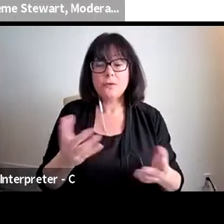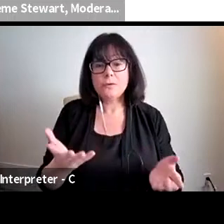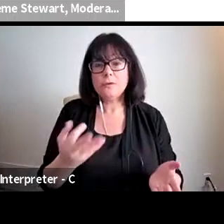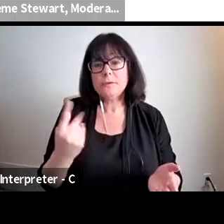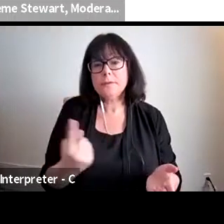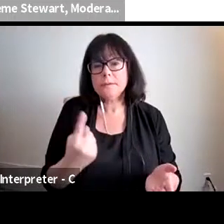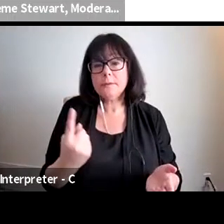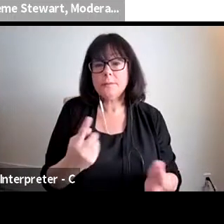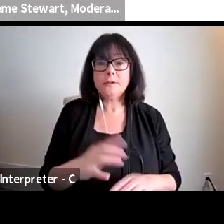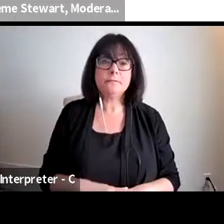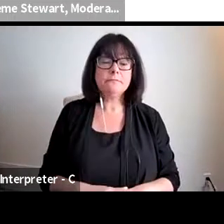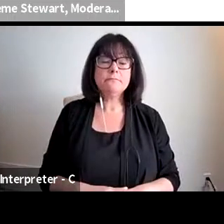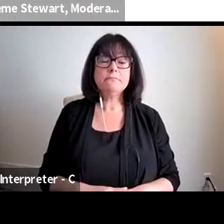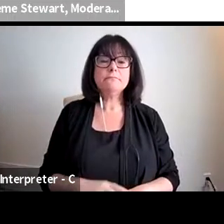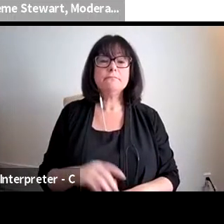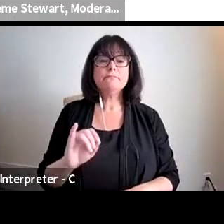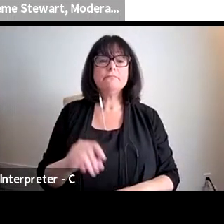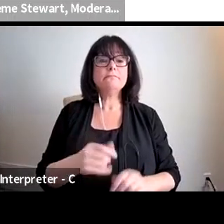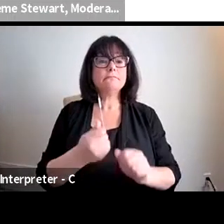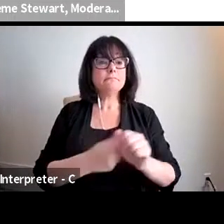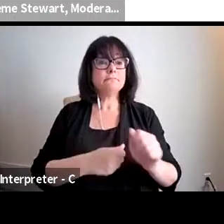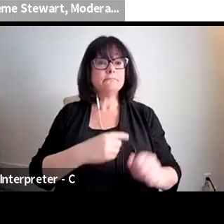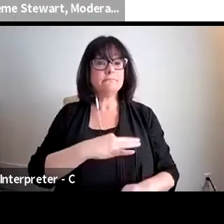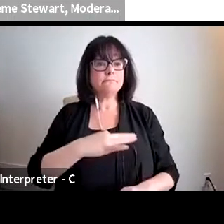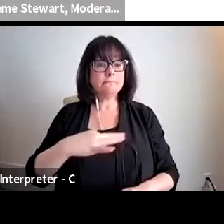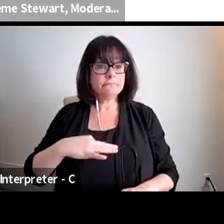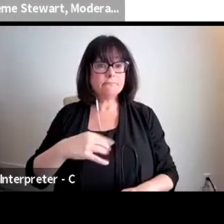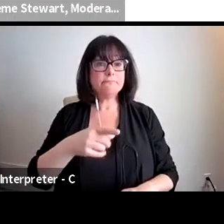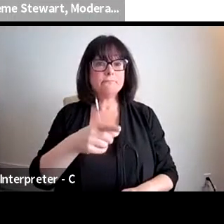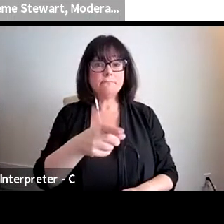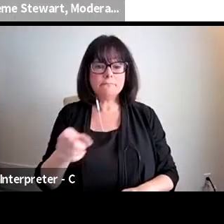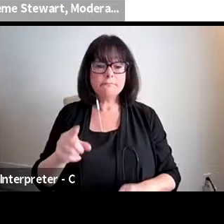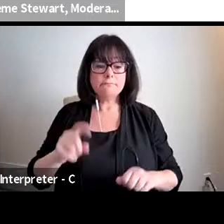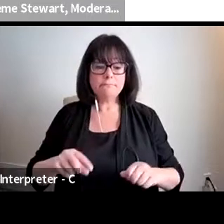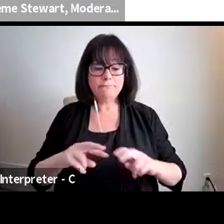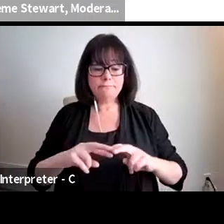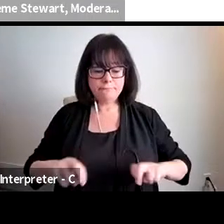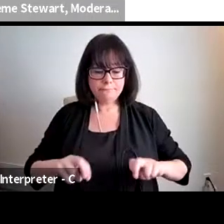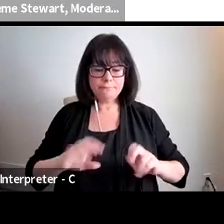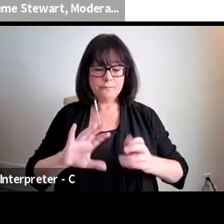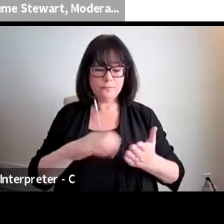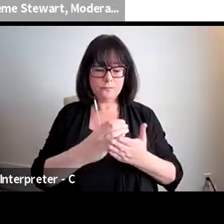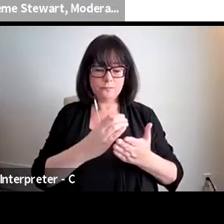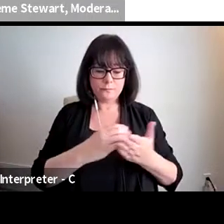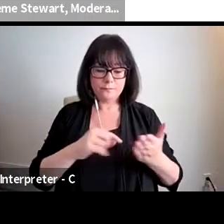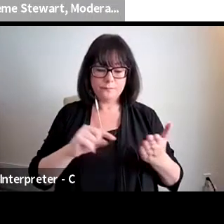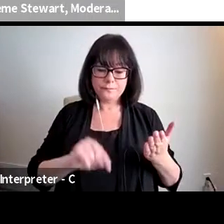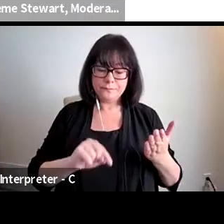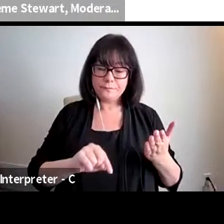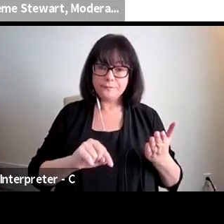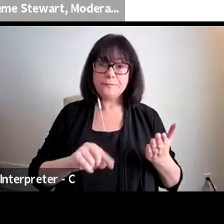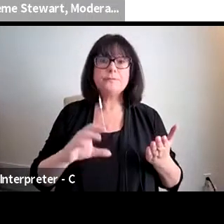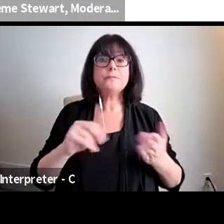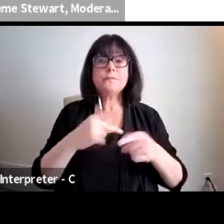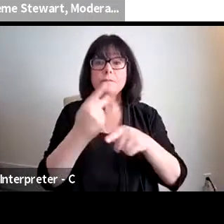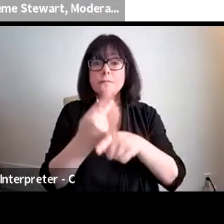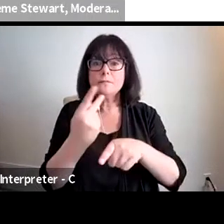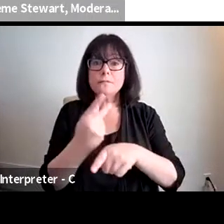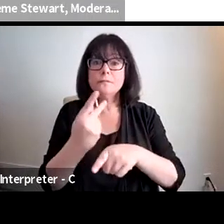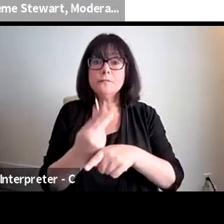them to look at their own course, what's possible, and to ensure that they